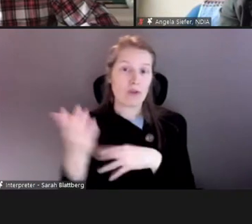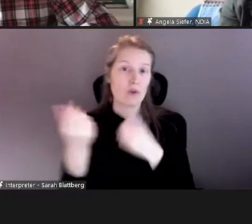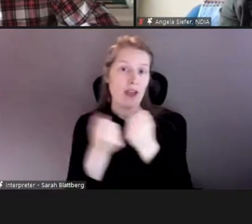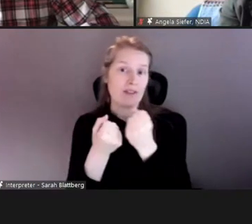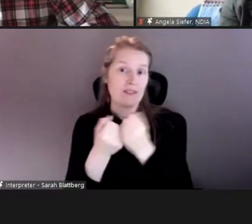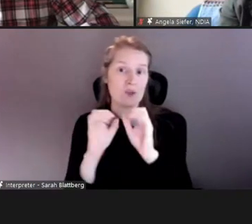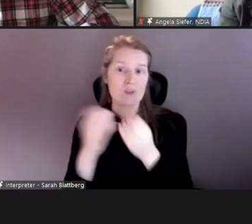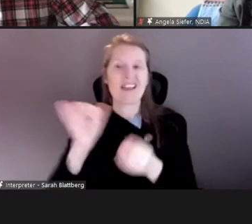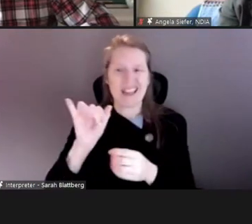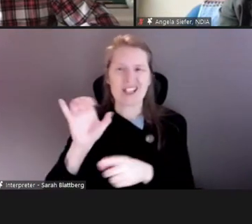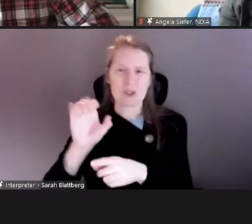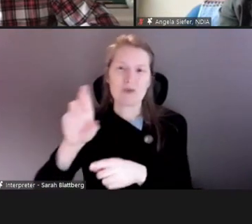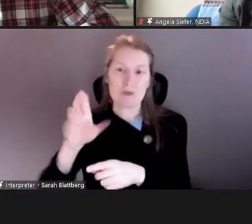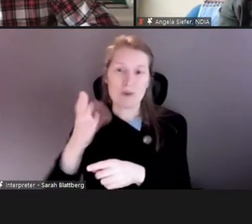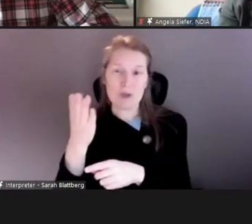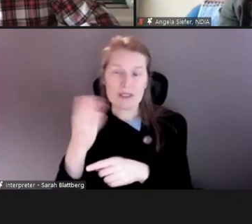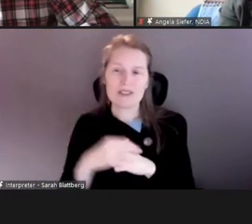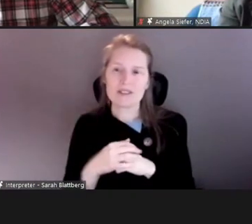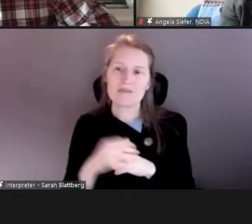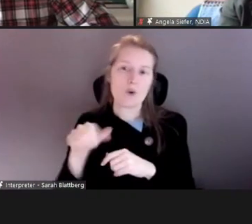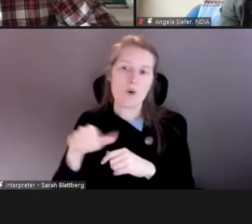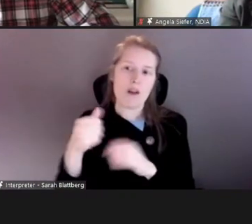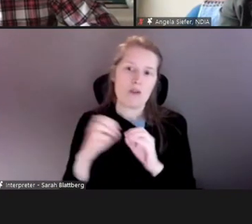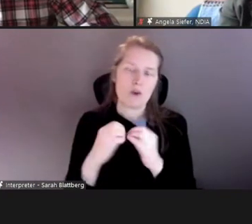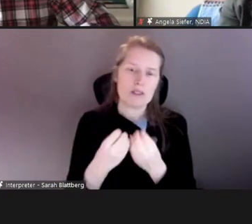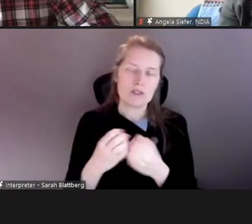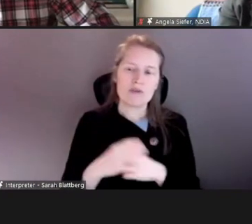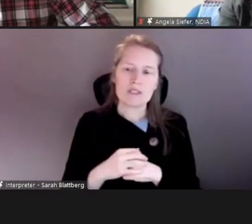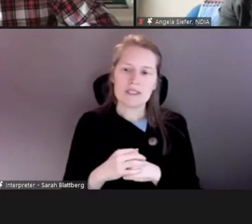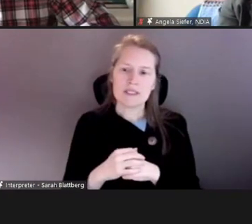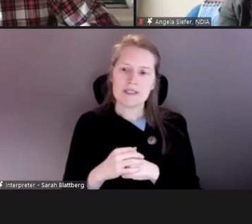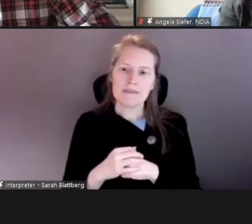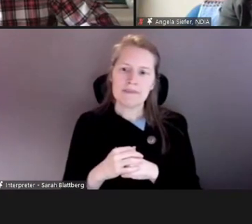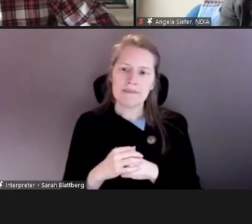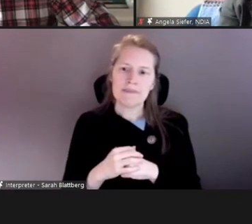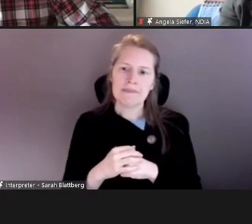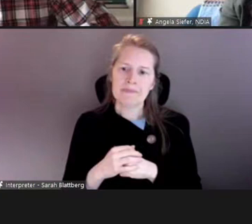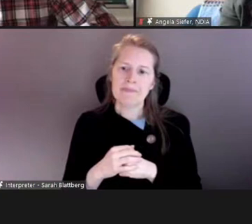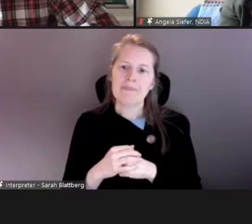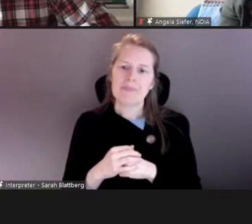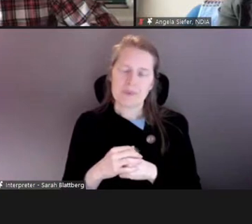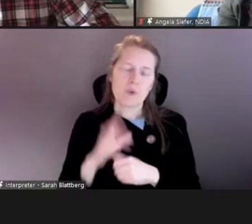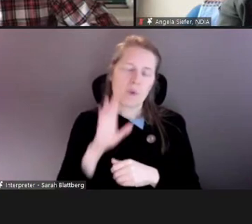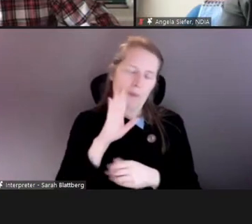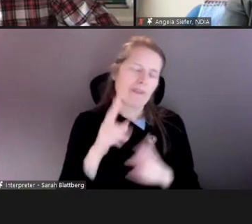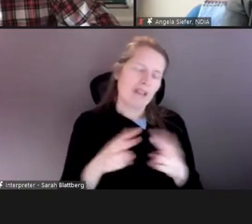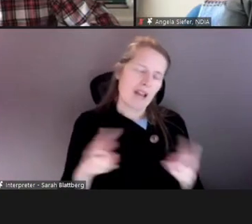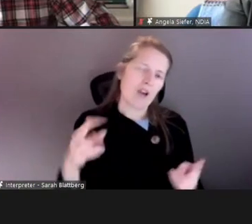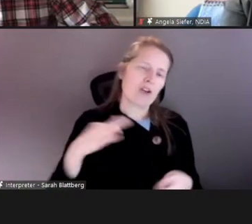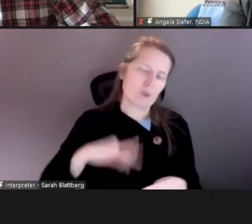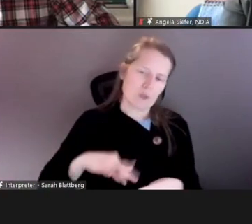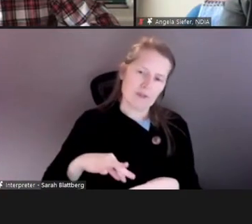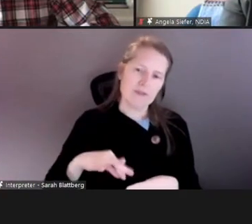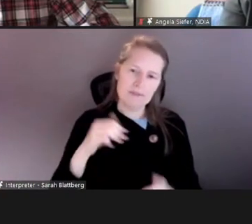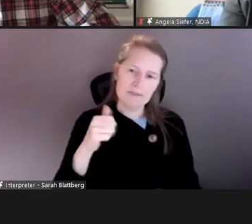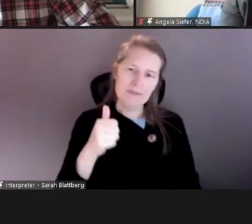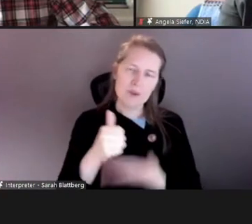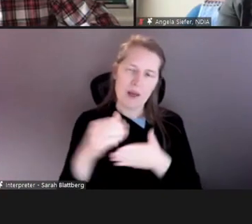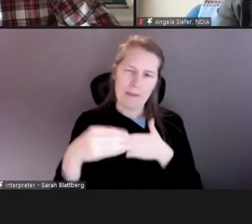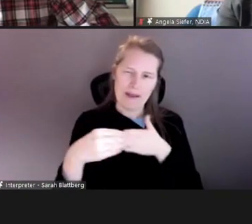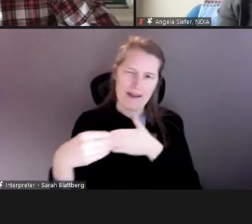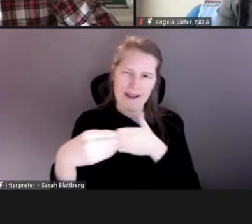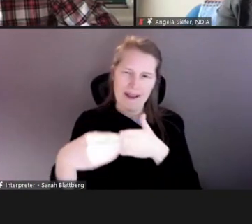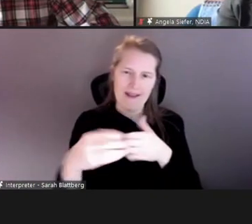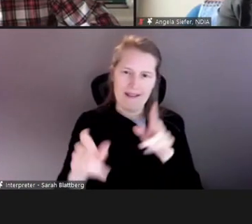like Consumer Reports or other organizations, I think that is going to be really useful to be able to help guide people